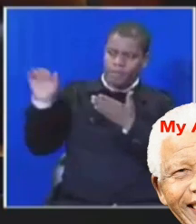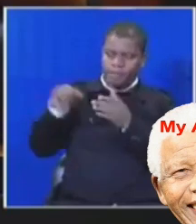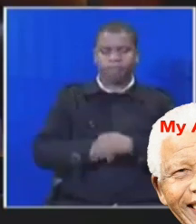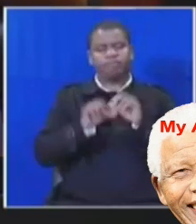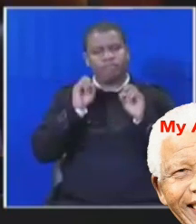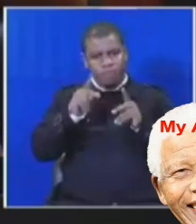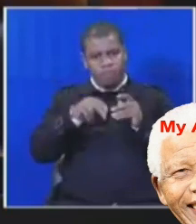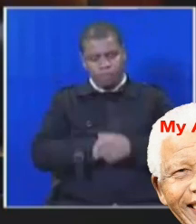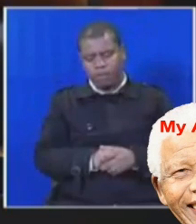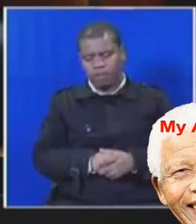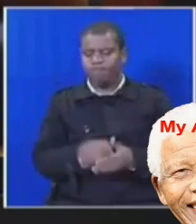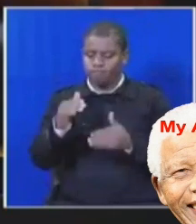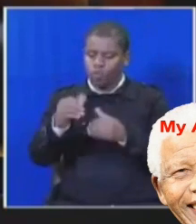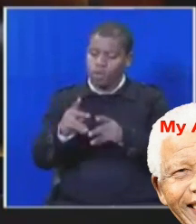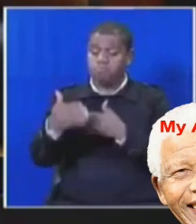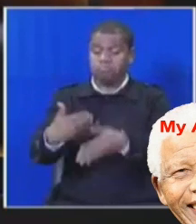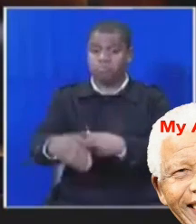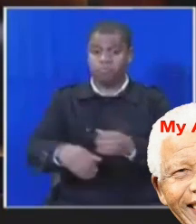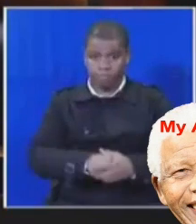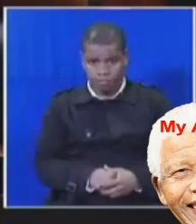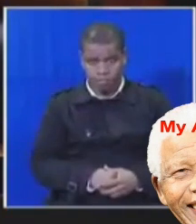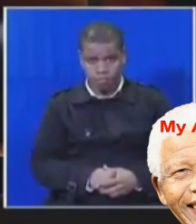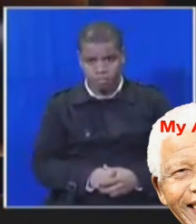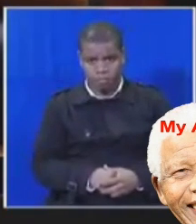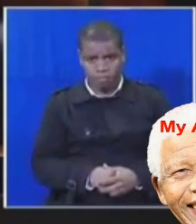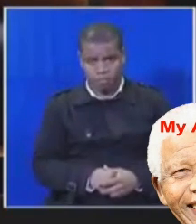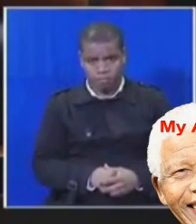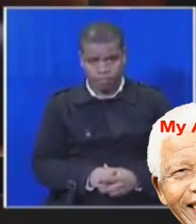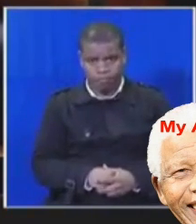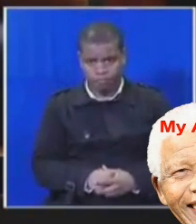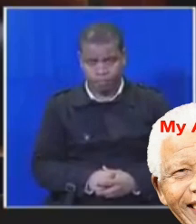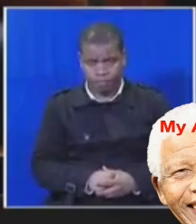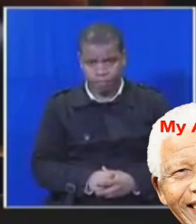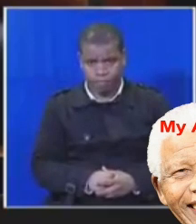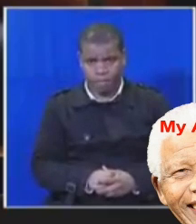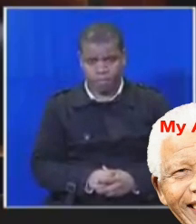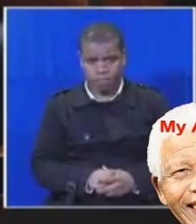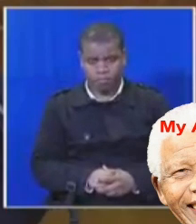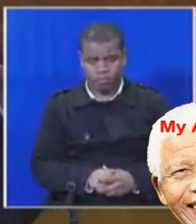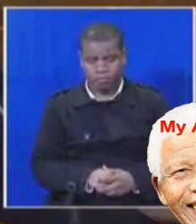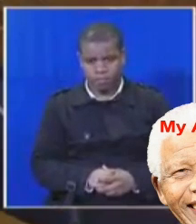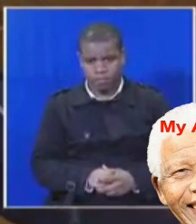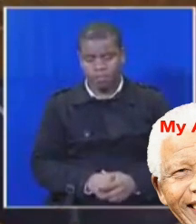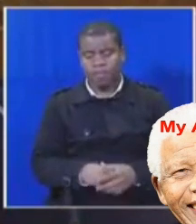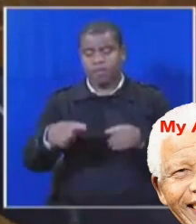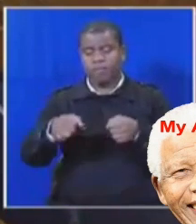with your debate? Thank you,